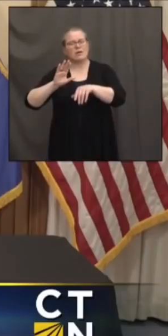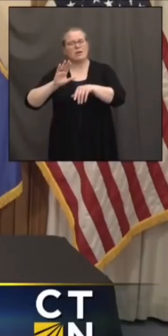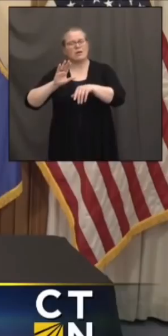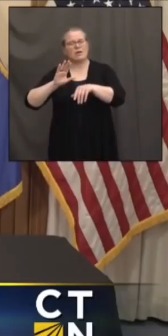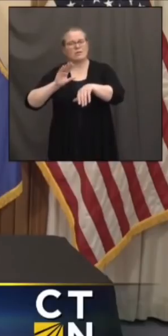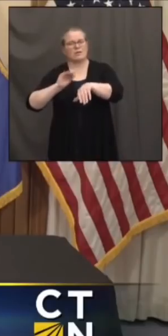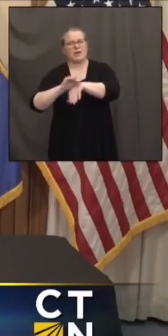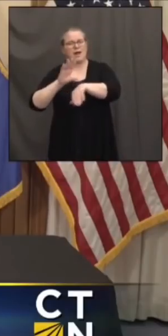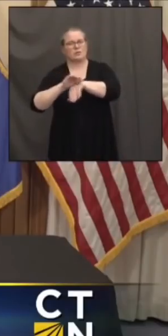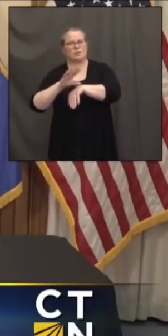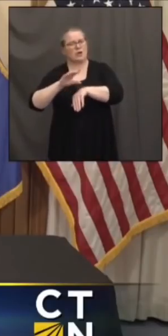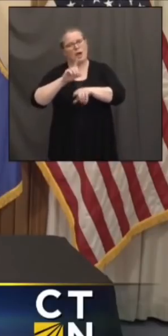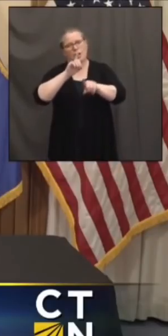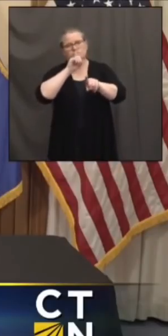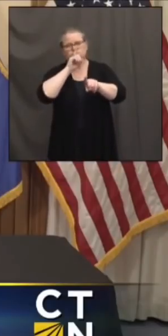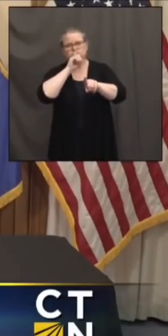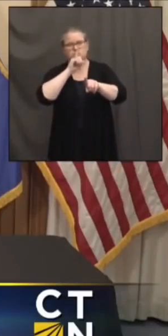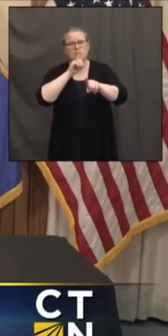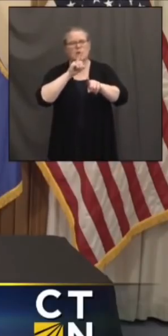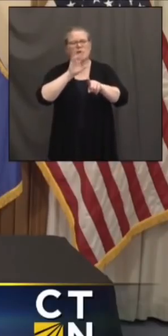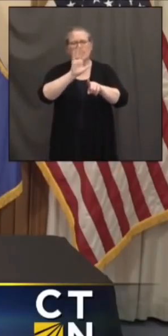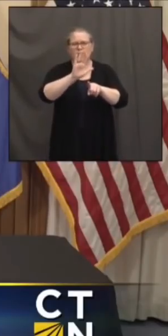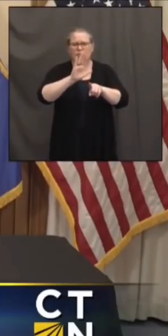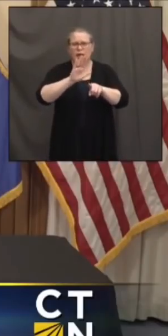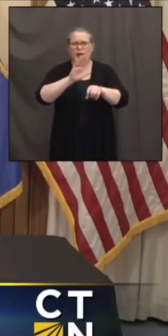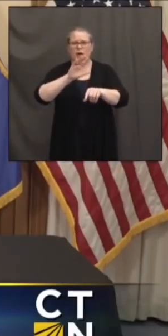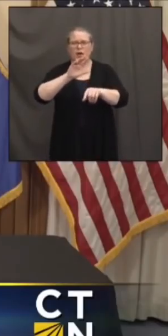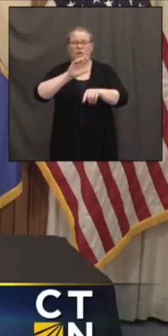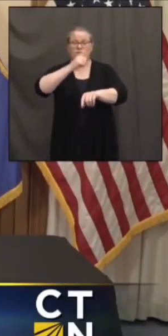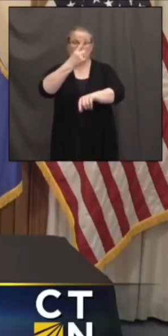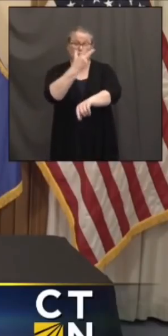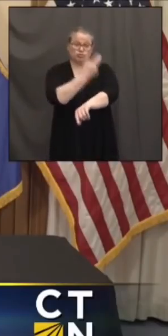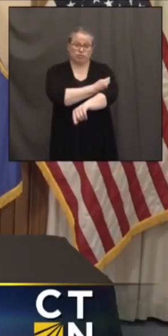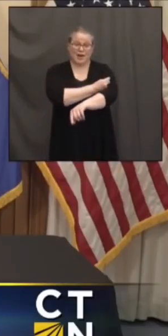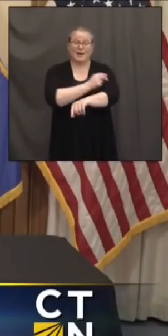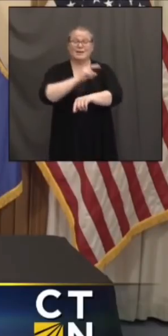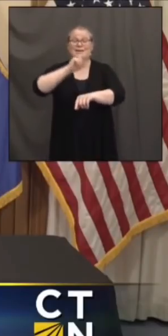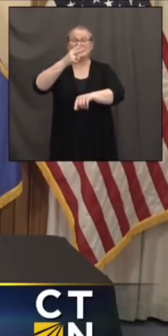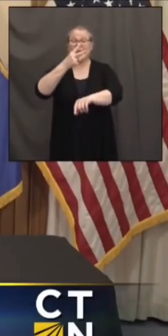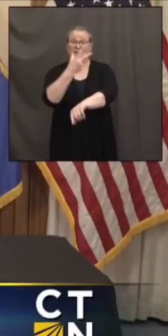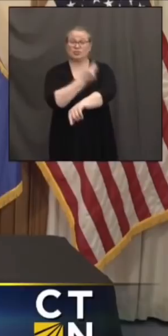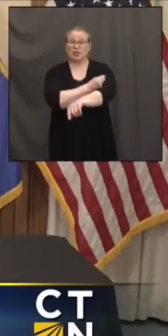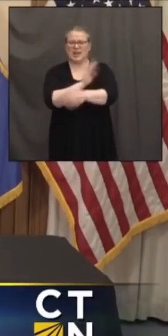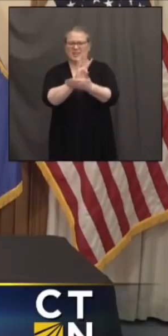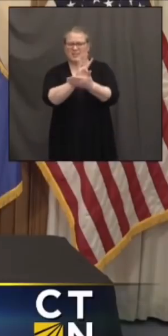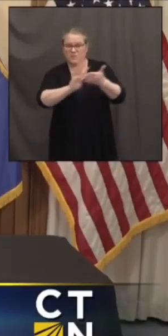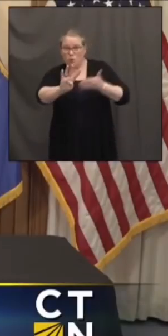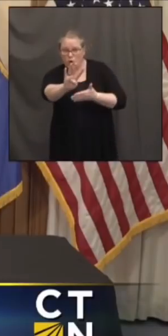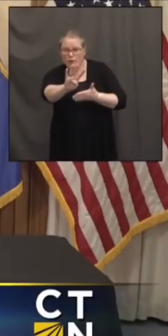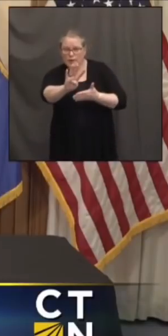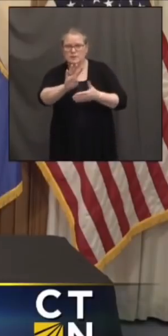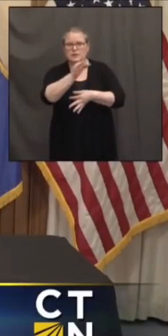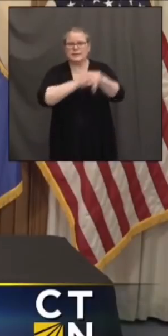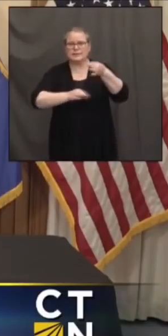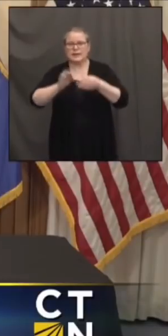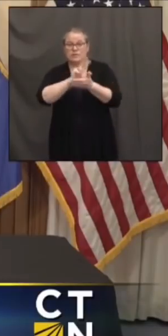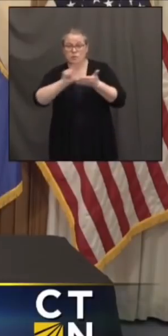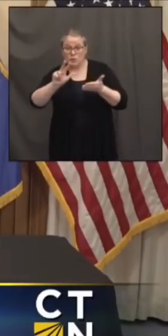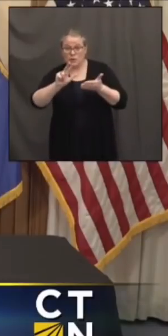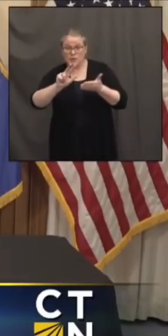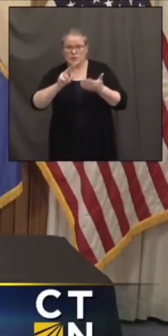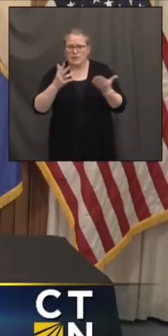their vaccine by 4 weeks instead of 3. Is that happening in Connecticut that you've noticed? And how is the